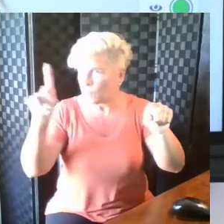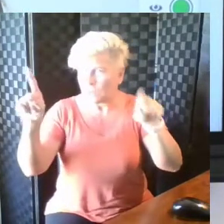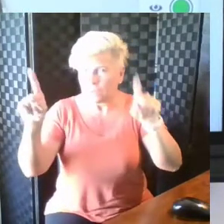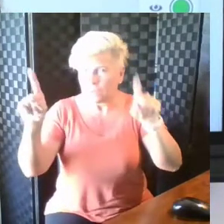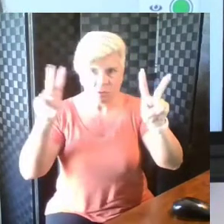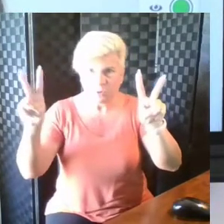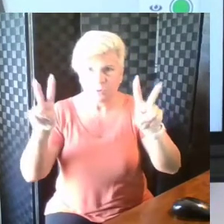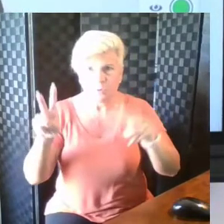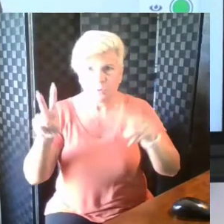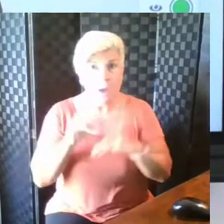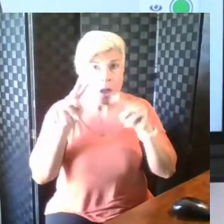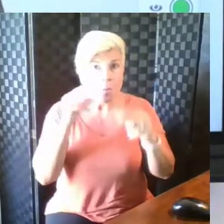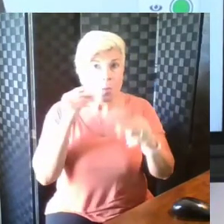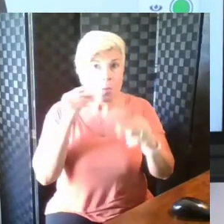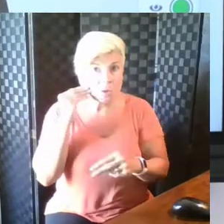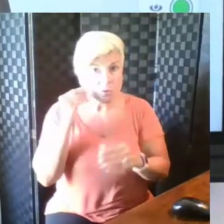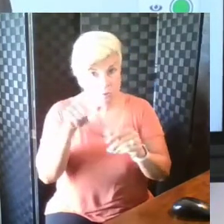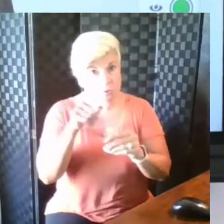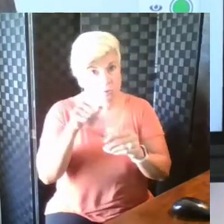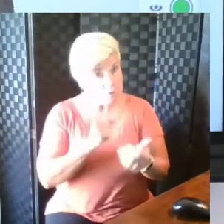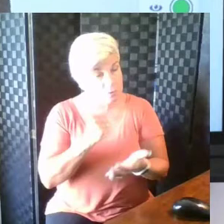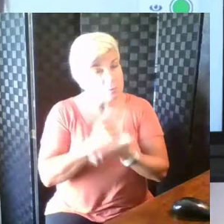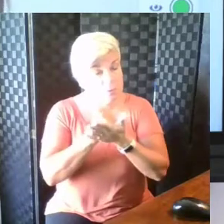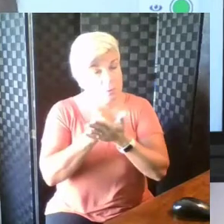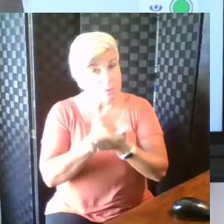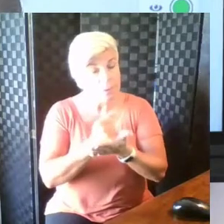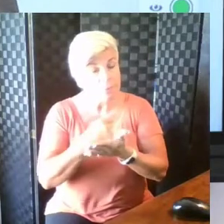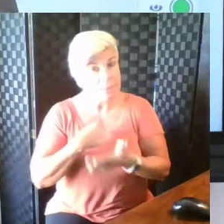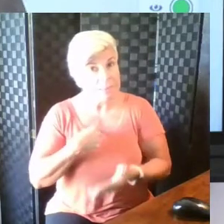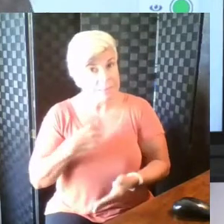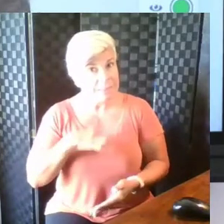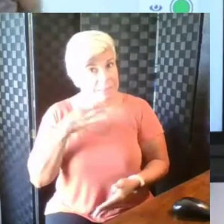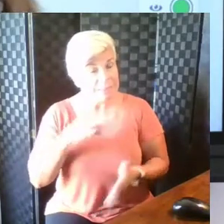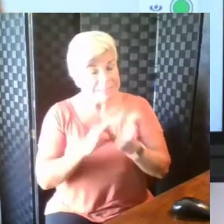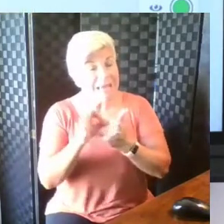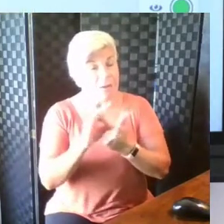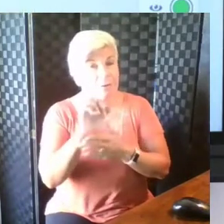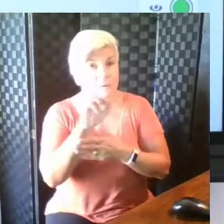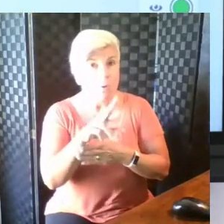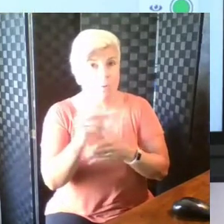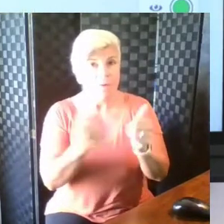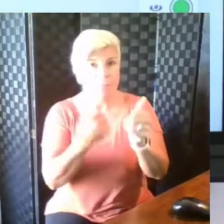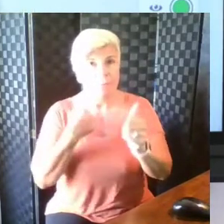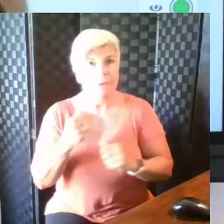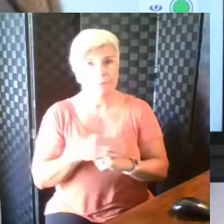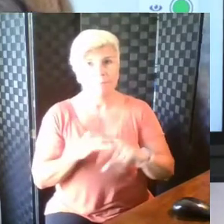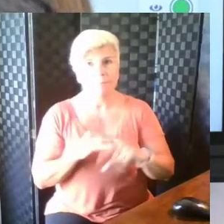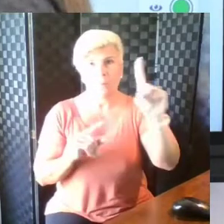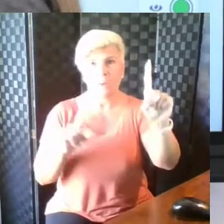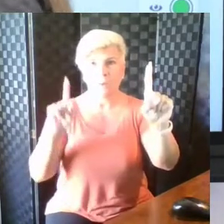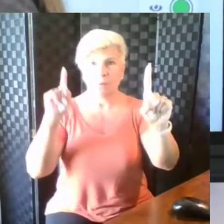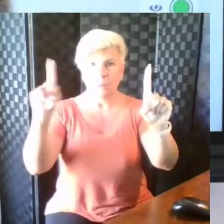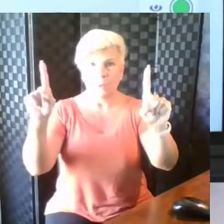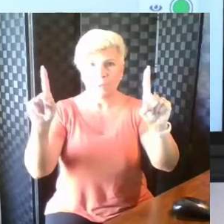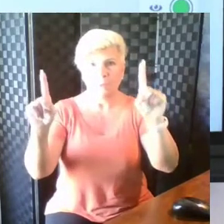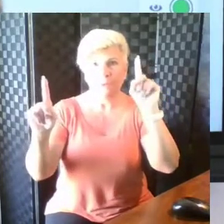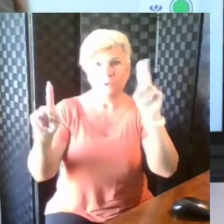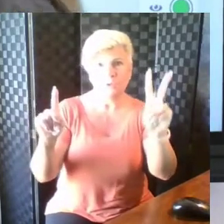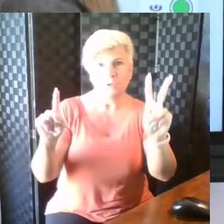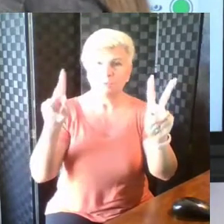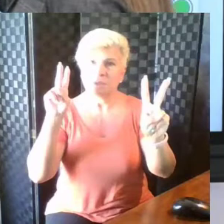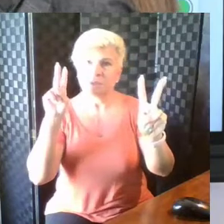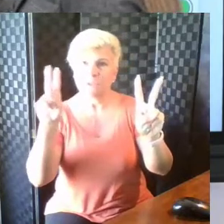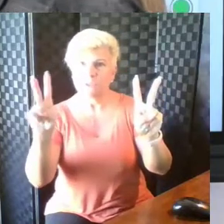just watching at home, you could go ahead and try the counting strategy if you'd like, or you can follow along with me. 1, 1,